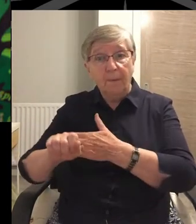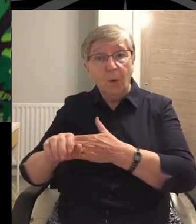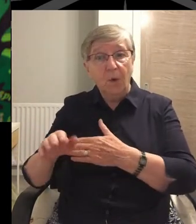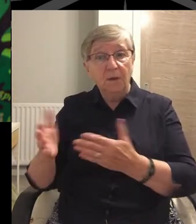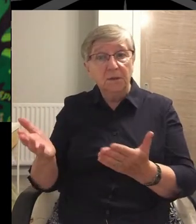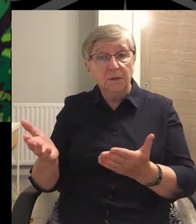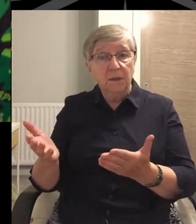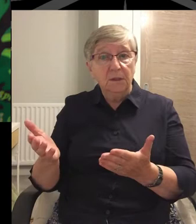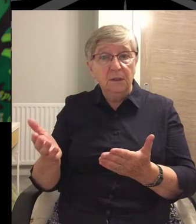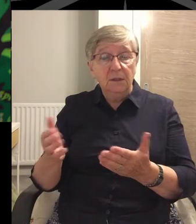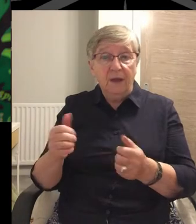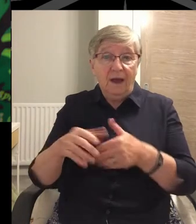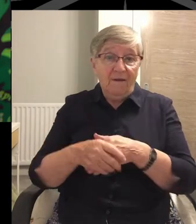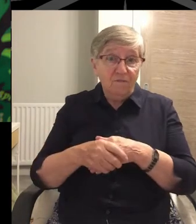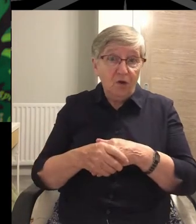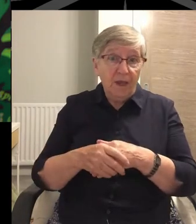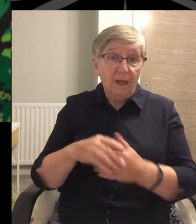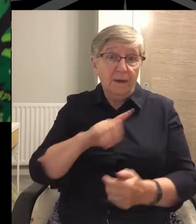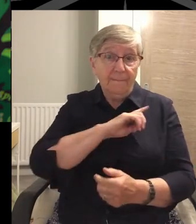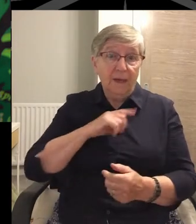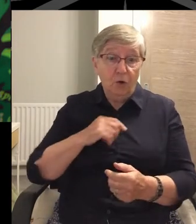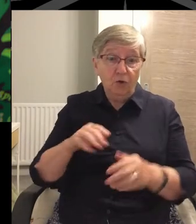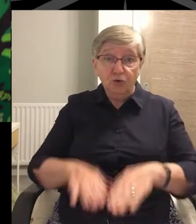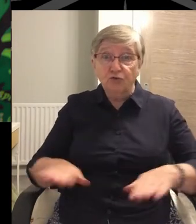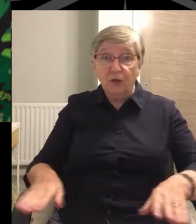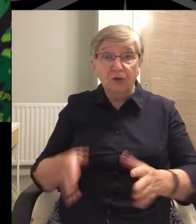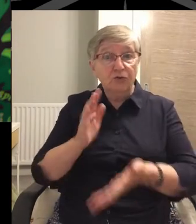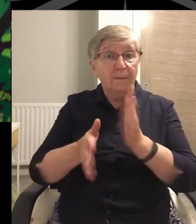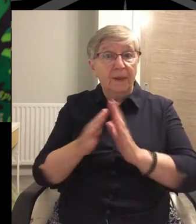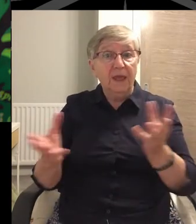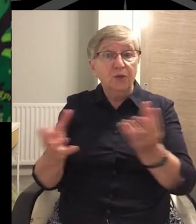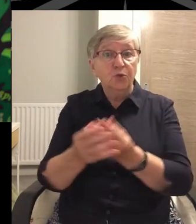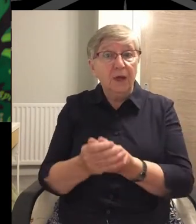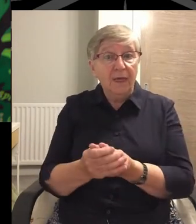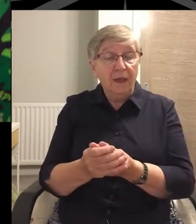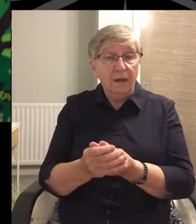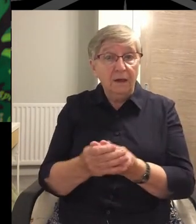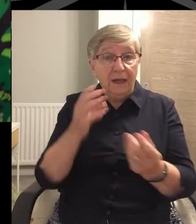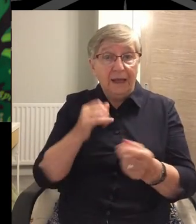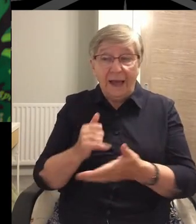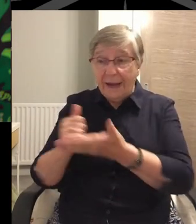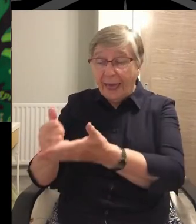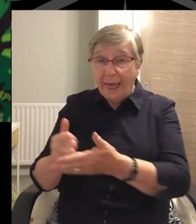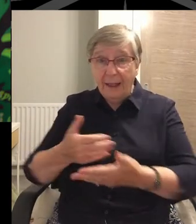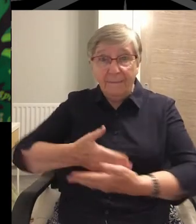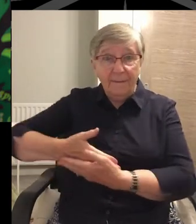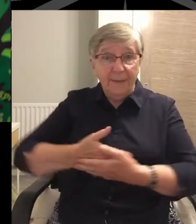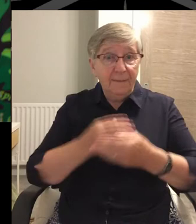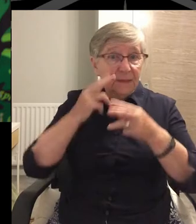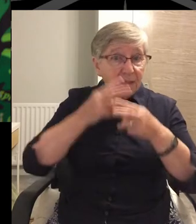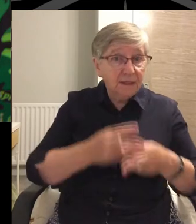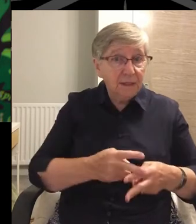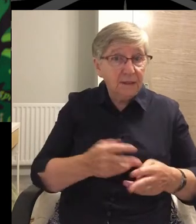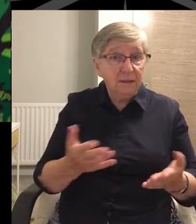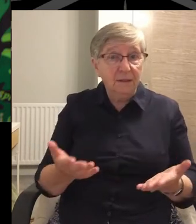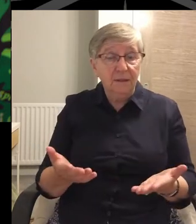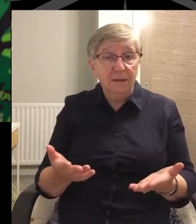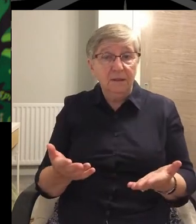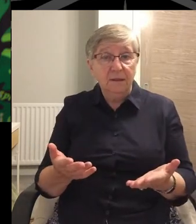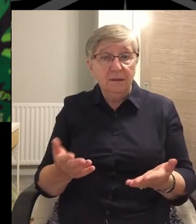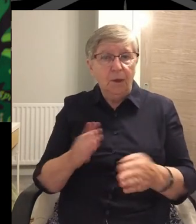sporting activities with. Friend because your kids are playing together and you'll be able to do some mutual babysitting and so